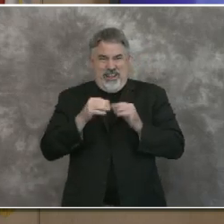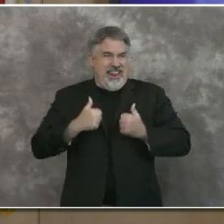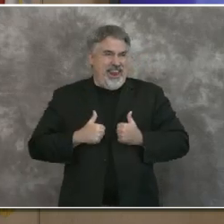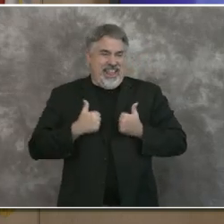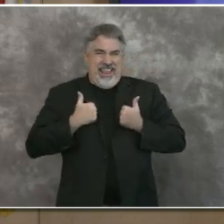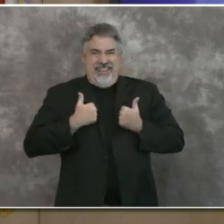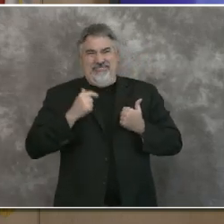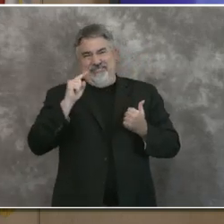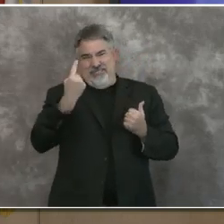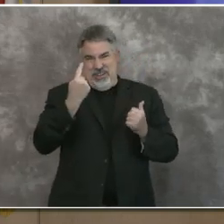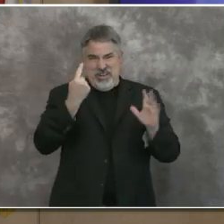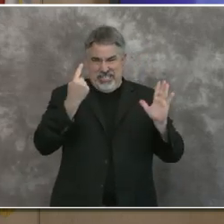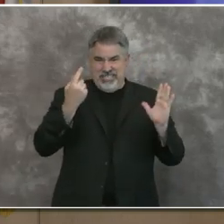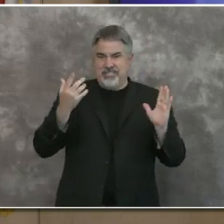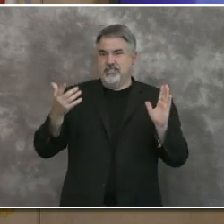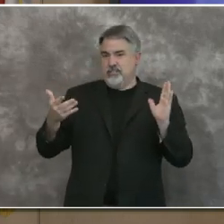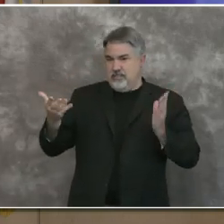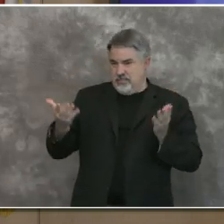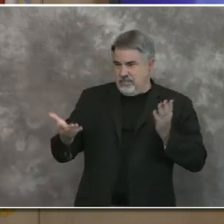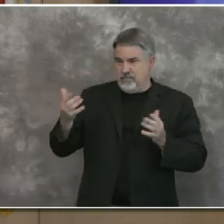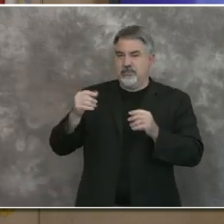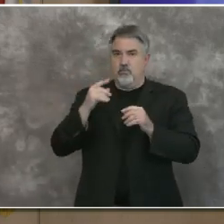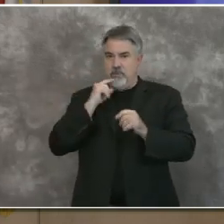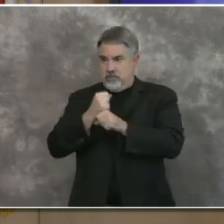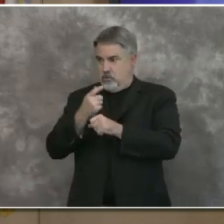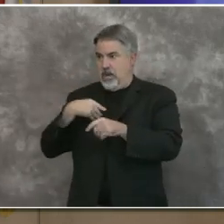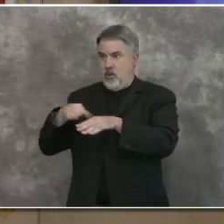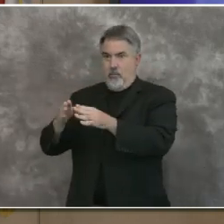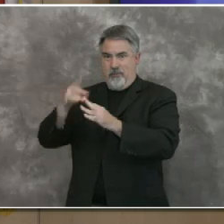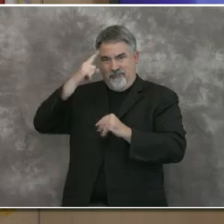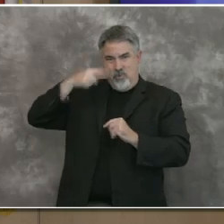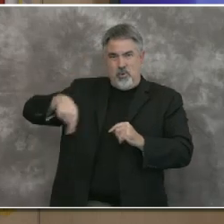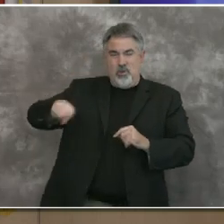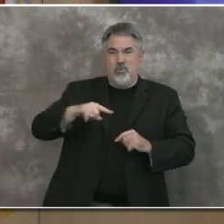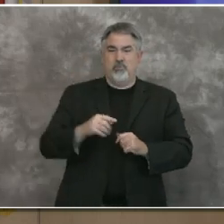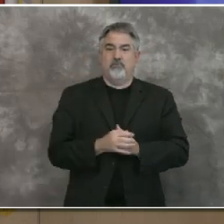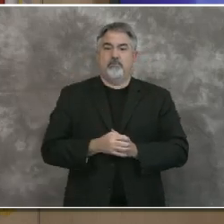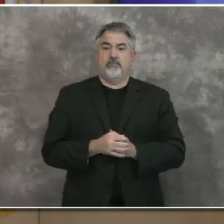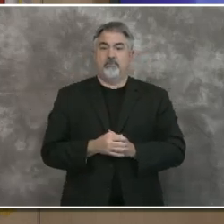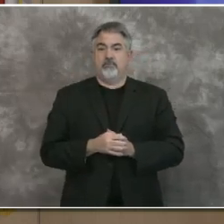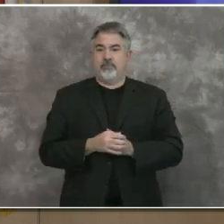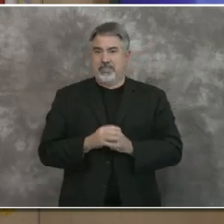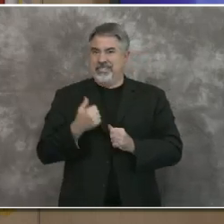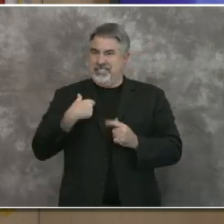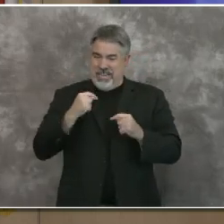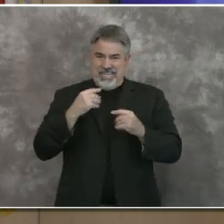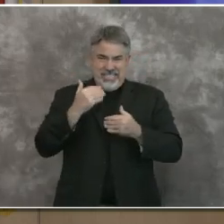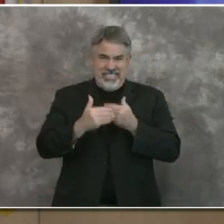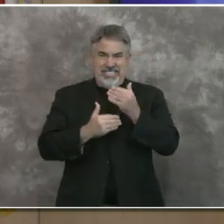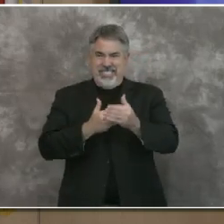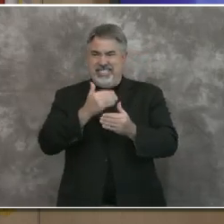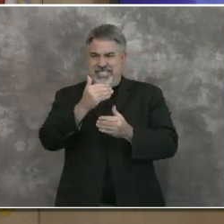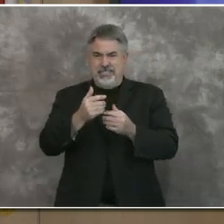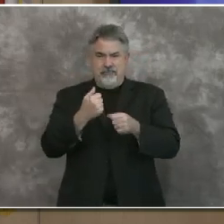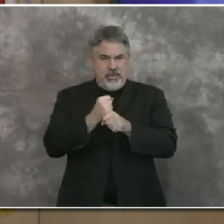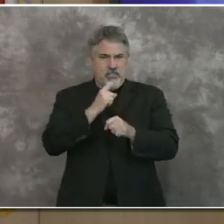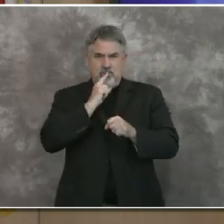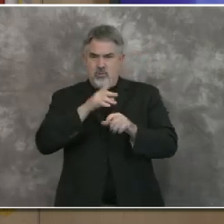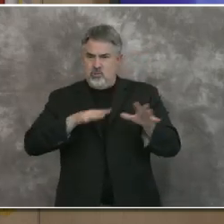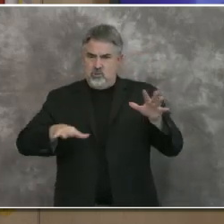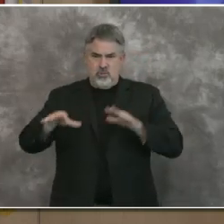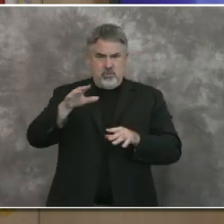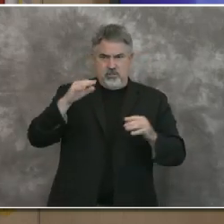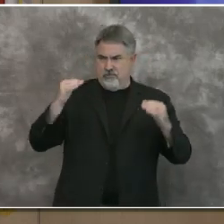on workers and business owners. We have tried to reopen while trying to strike the right balance